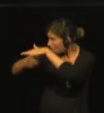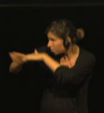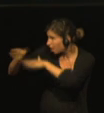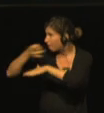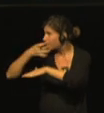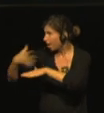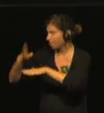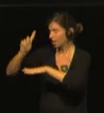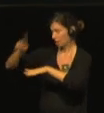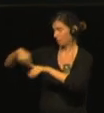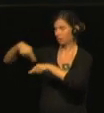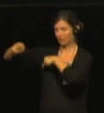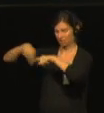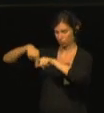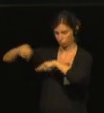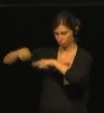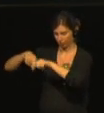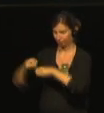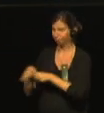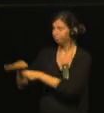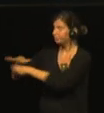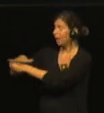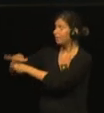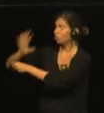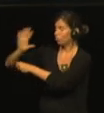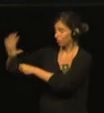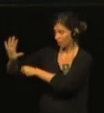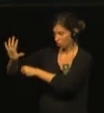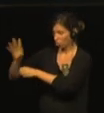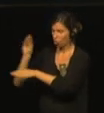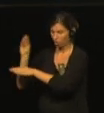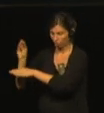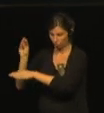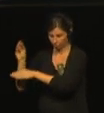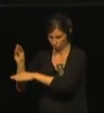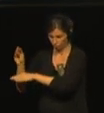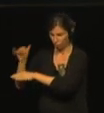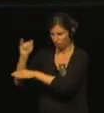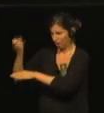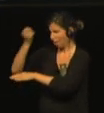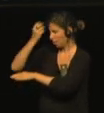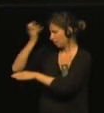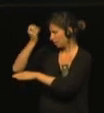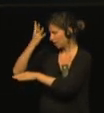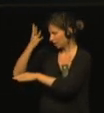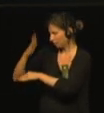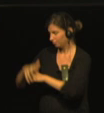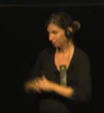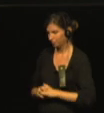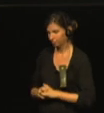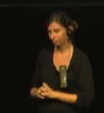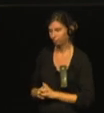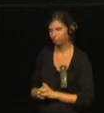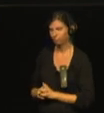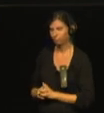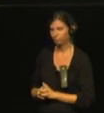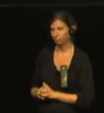Domain five, education and lifelong learning, covers the educational provision.